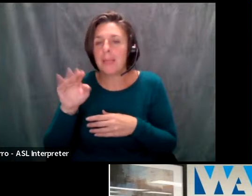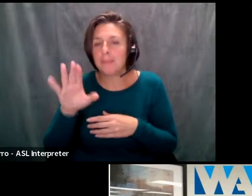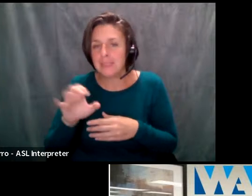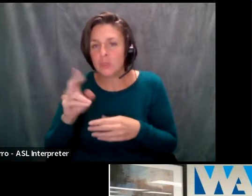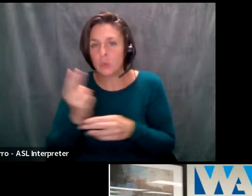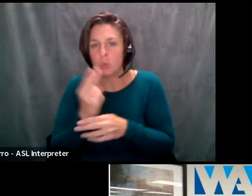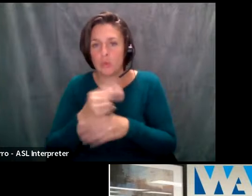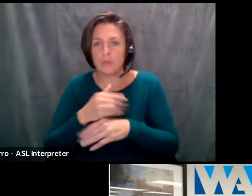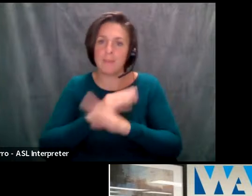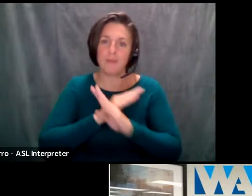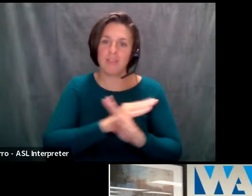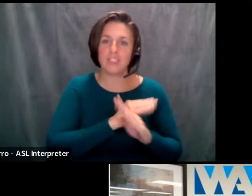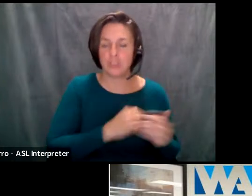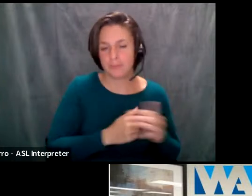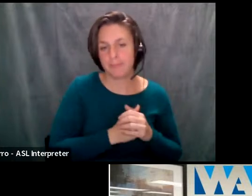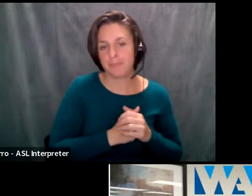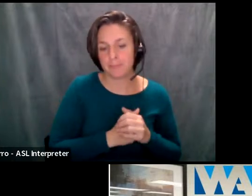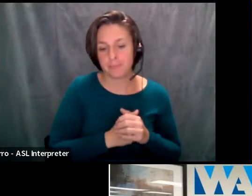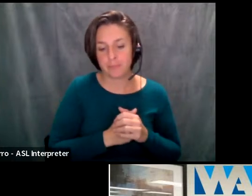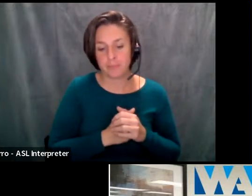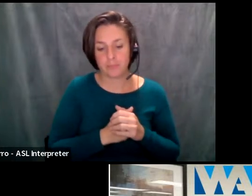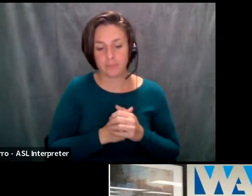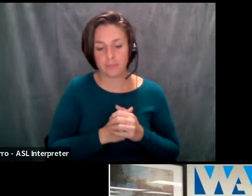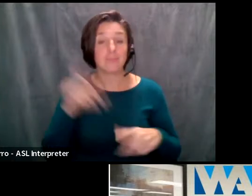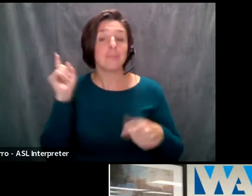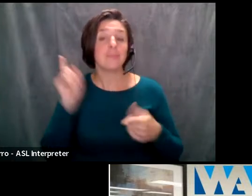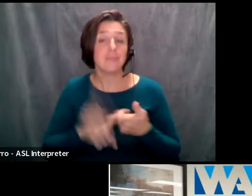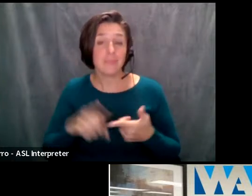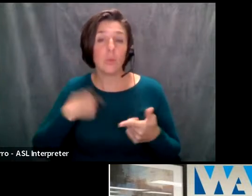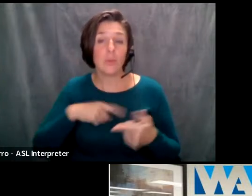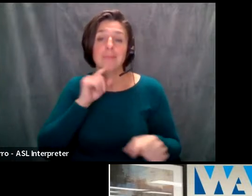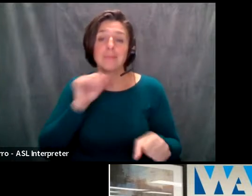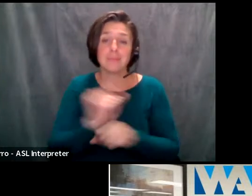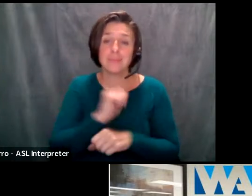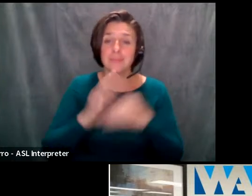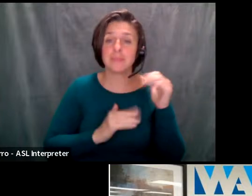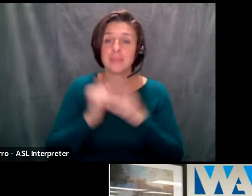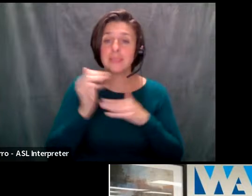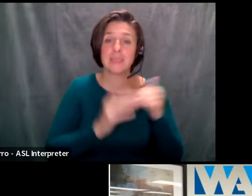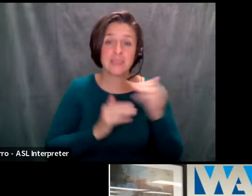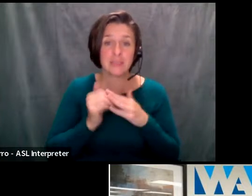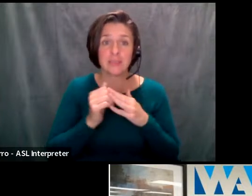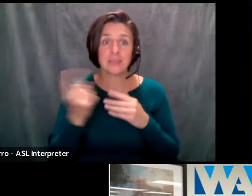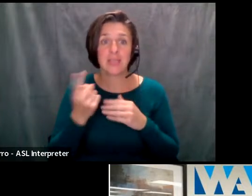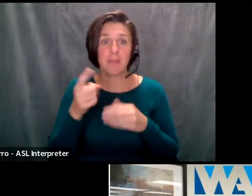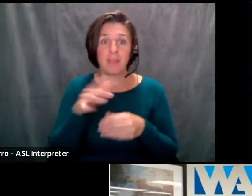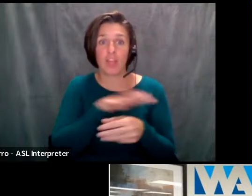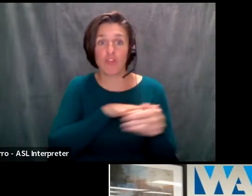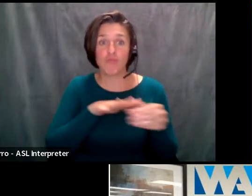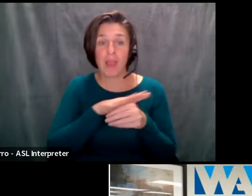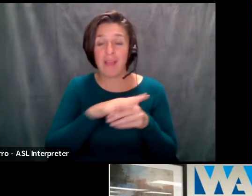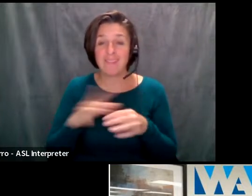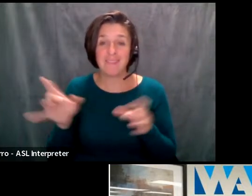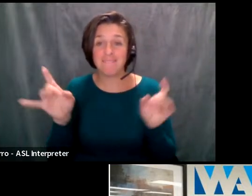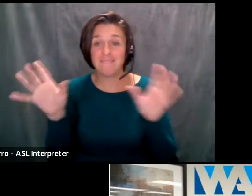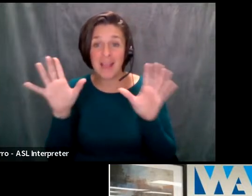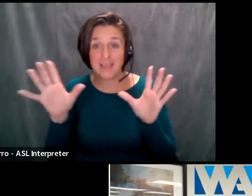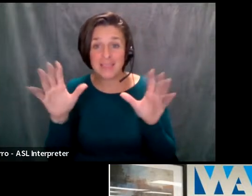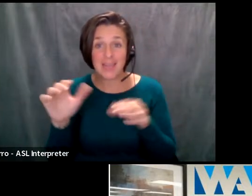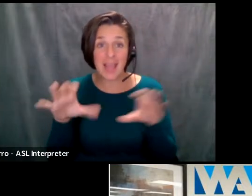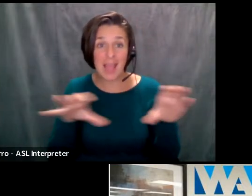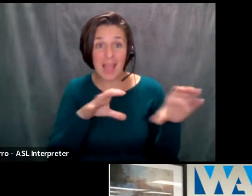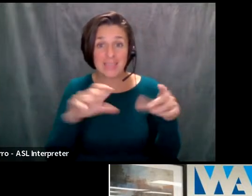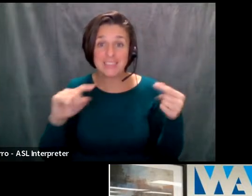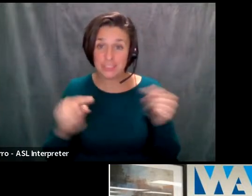And so until we actually build something around violent acts and injury and fights, the